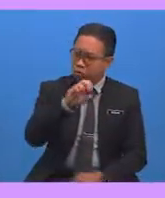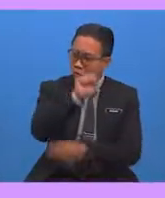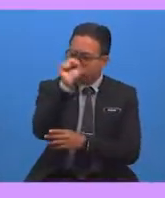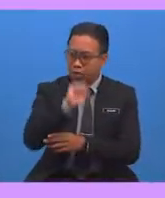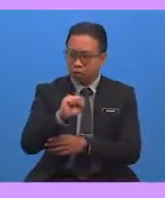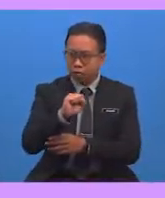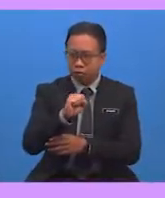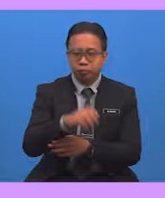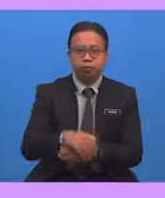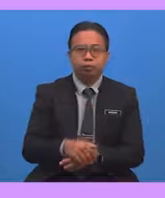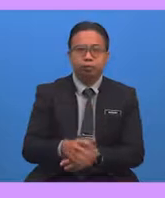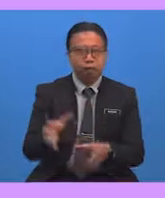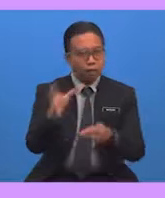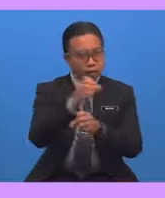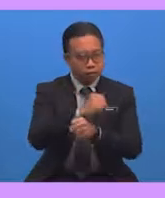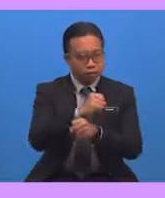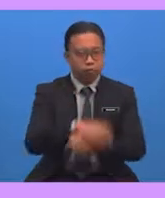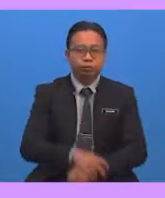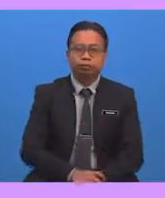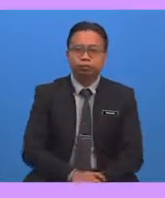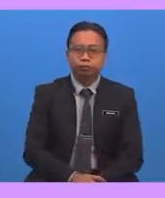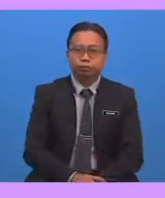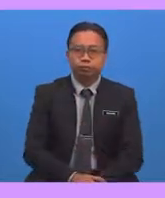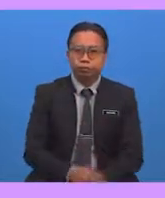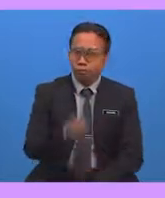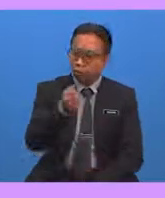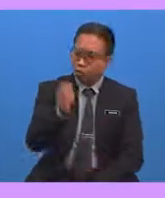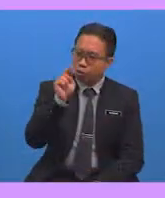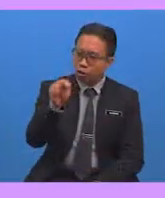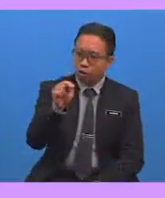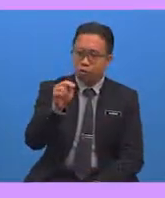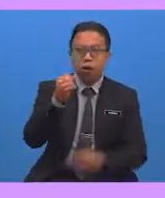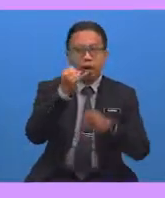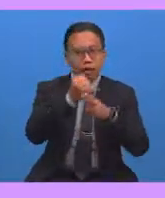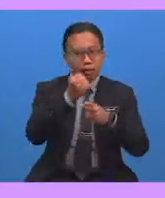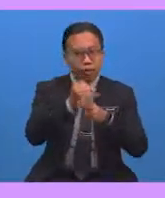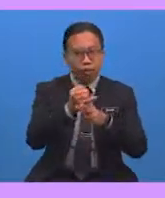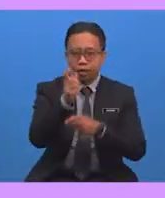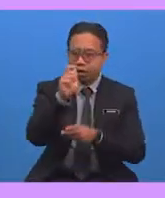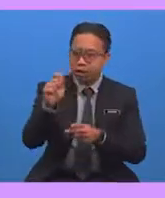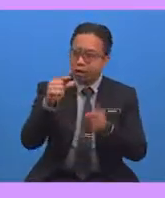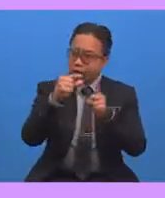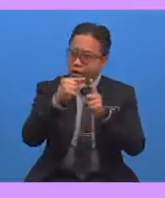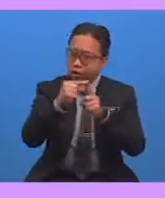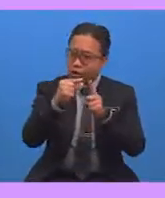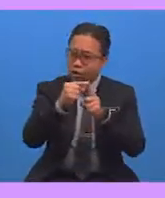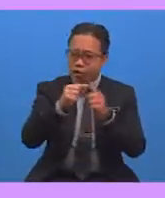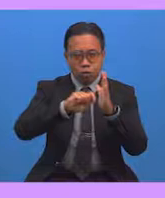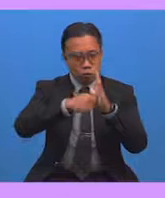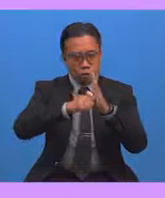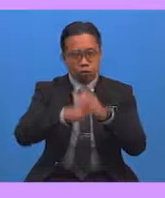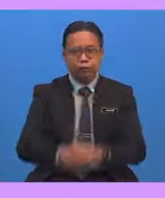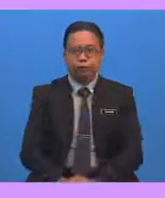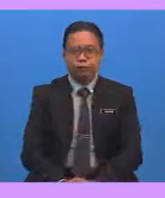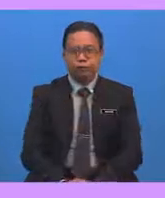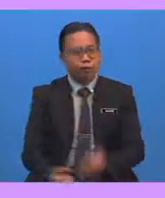question. To analyze the question, you need to identify the key words,